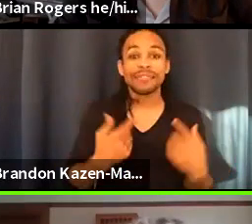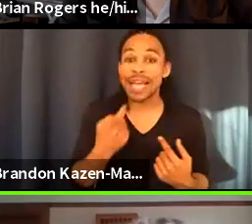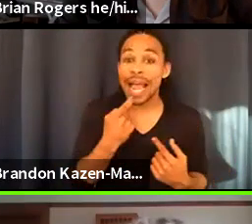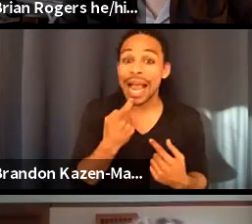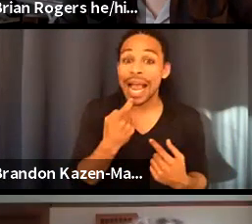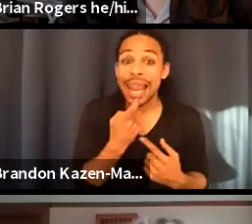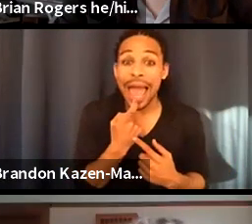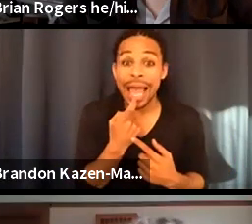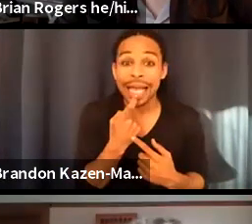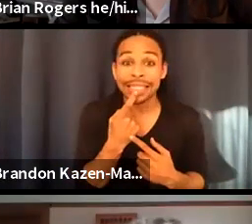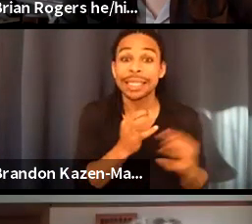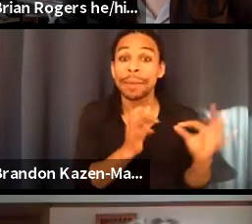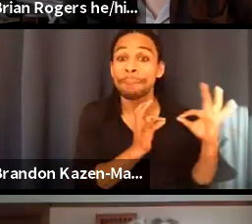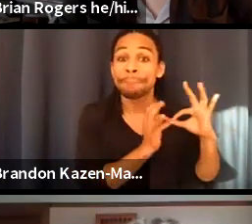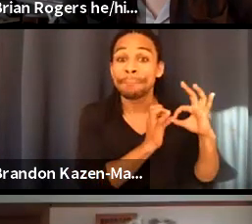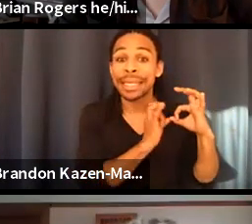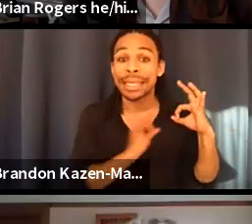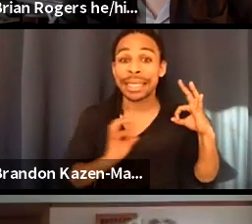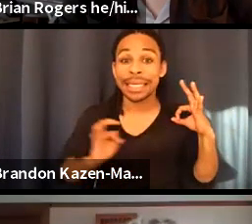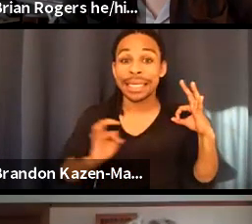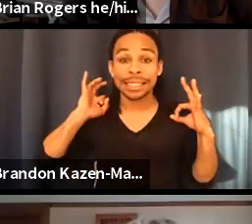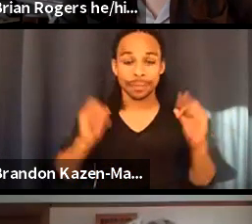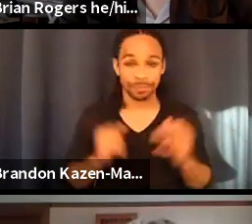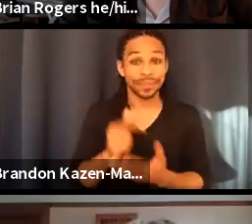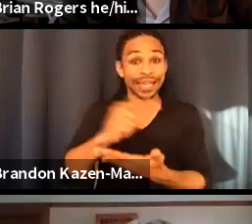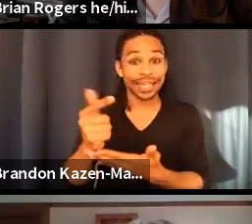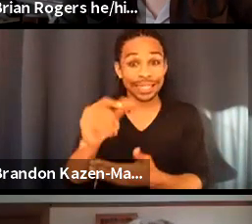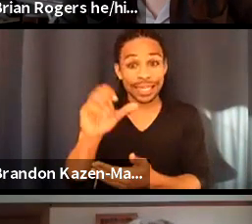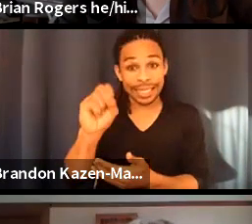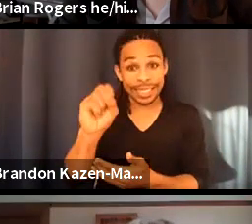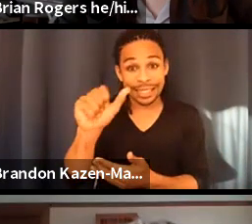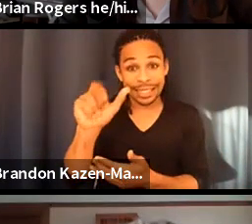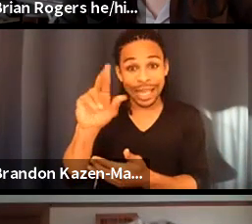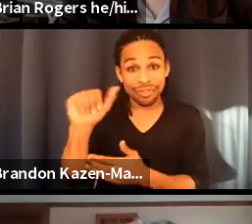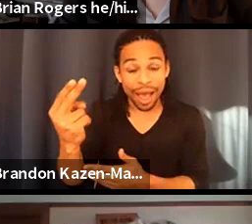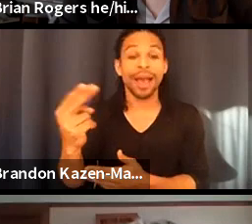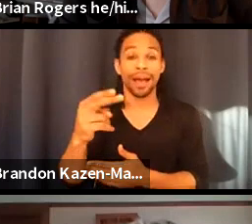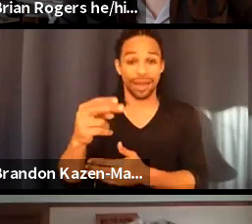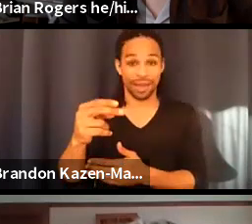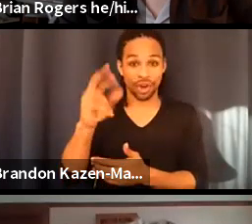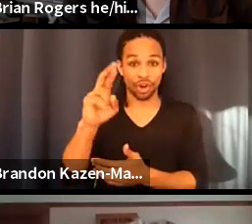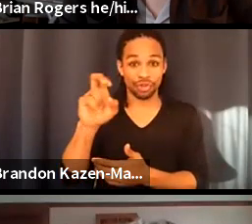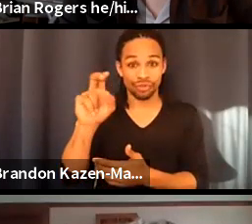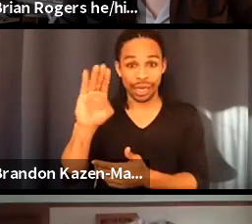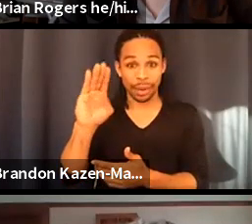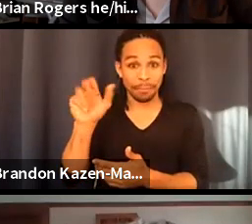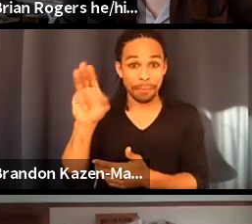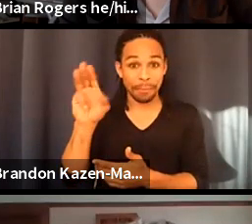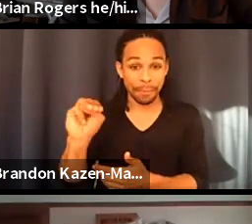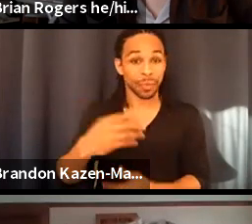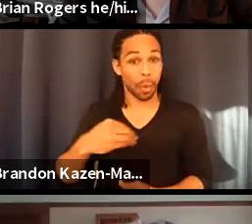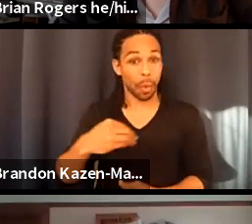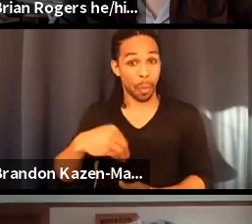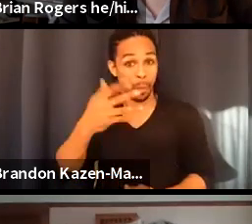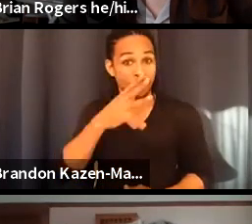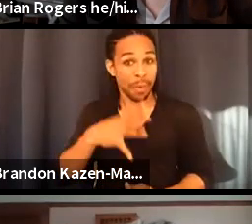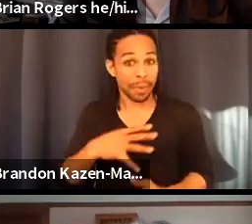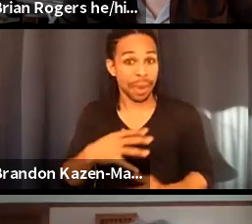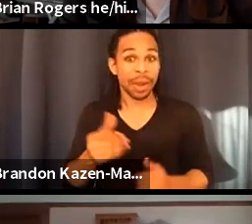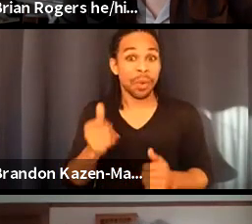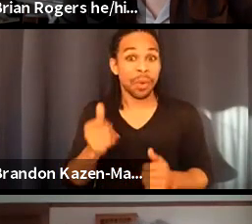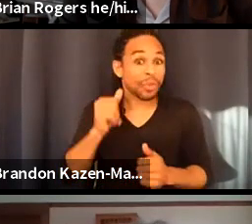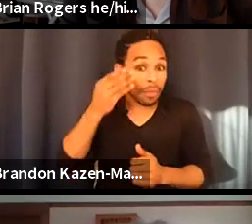Hi, I'm Sarah Greenbaum. I'm a white woman with a white shirt and brown hair pulled back with an orange patterned